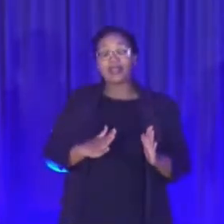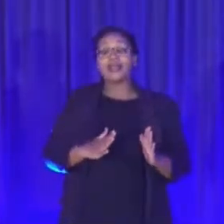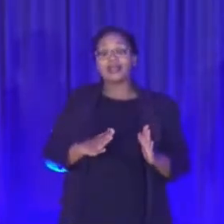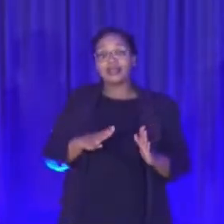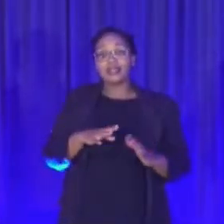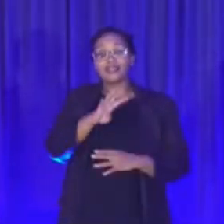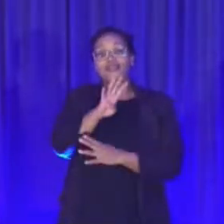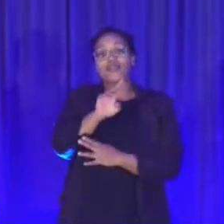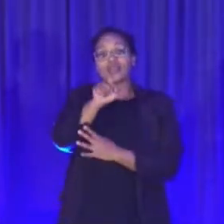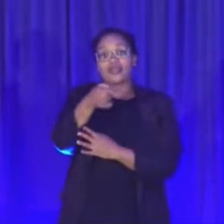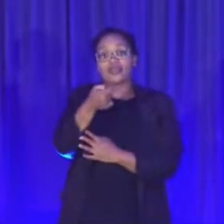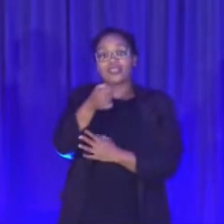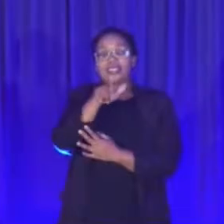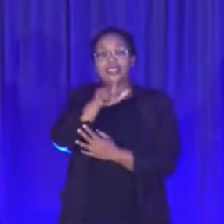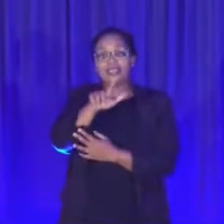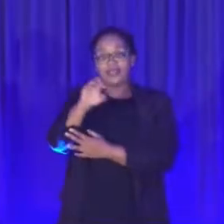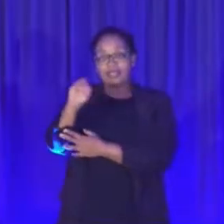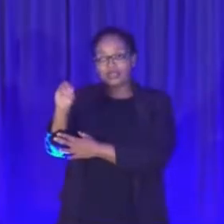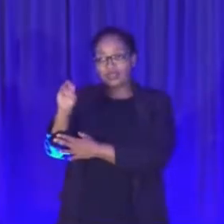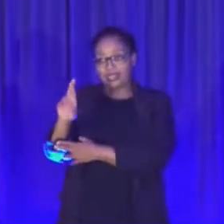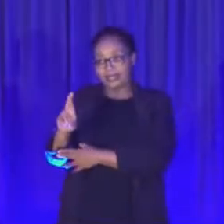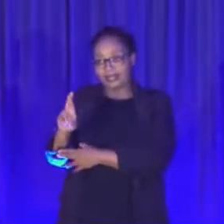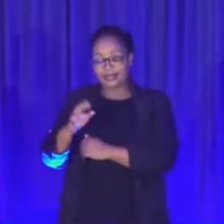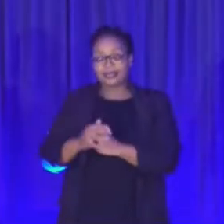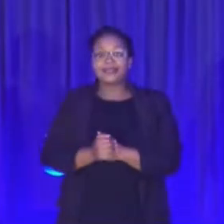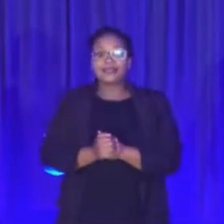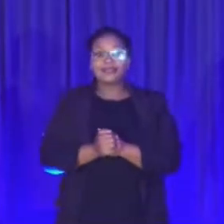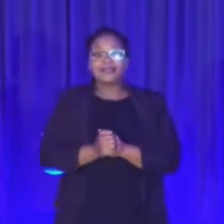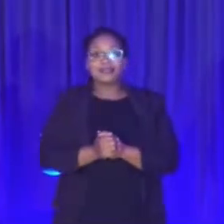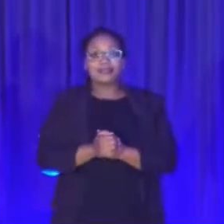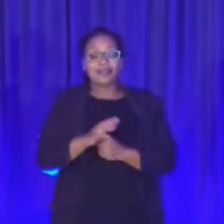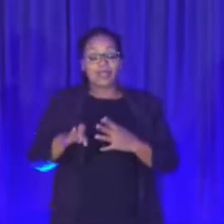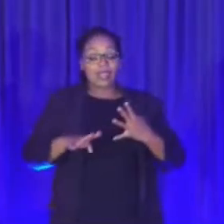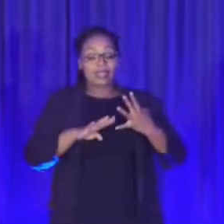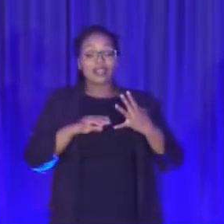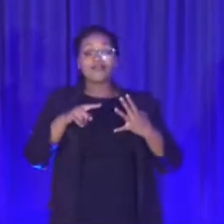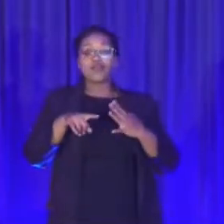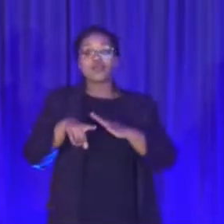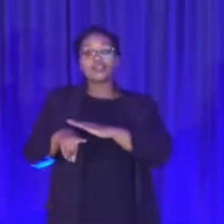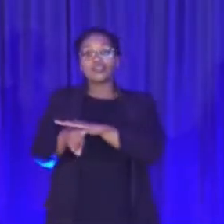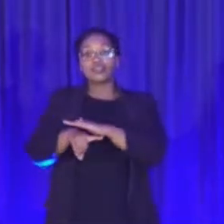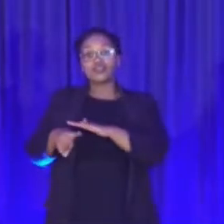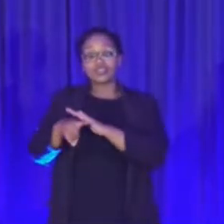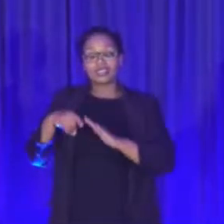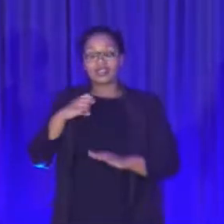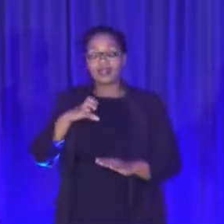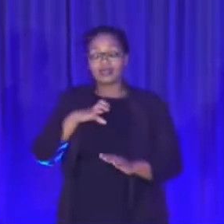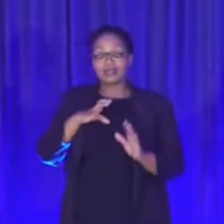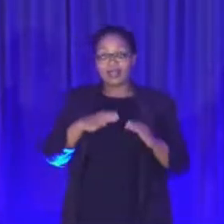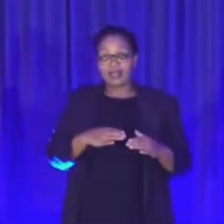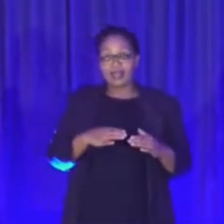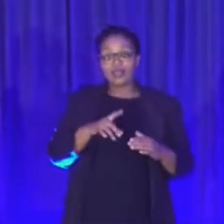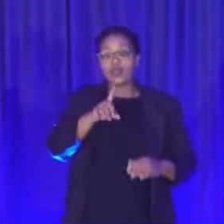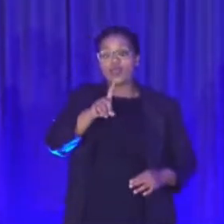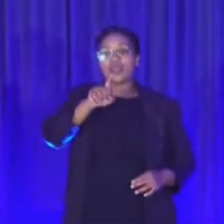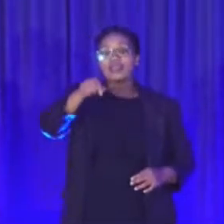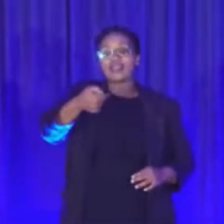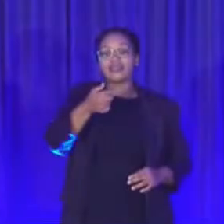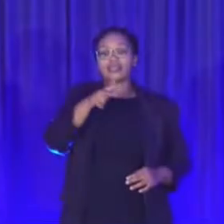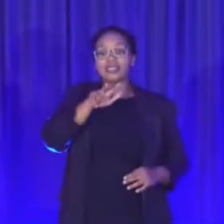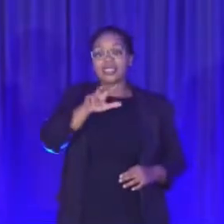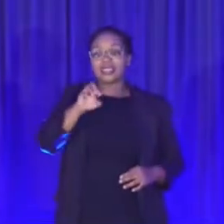4,700. And in respect of a district council is 1,800.